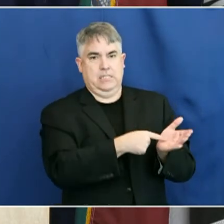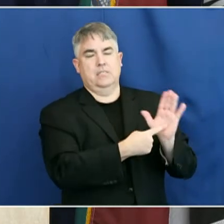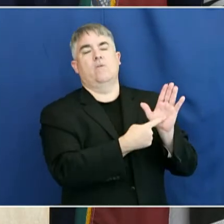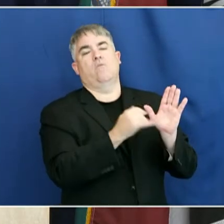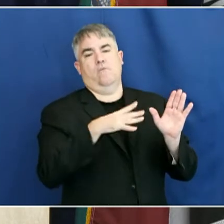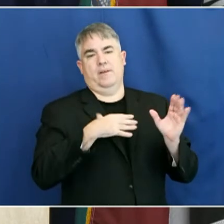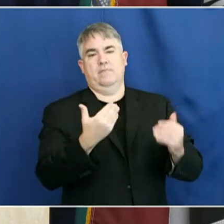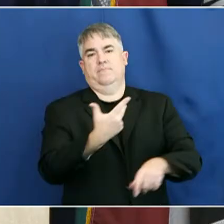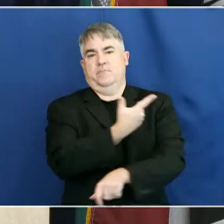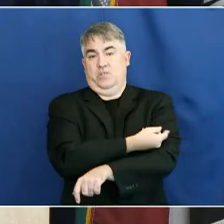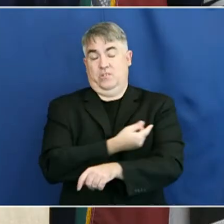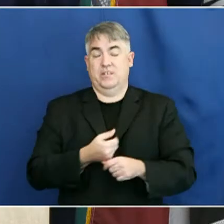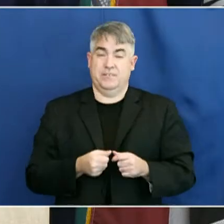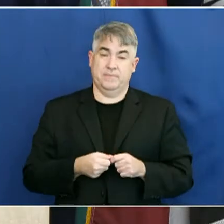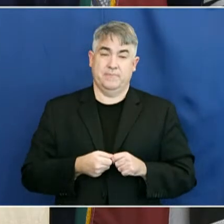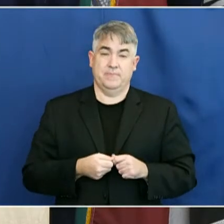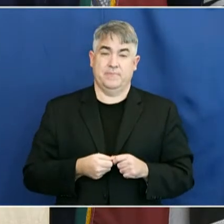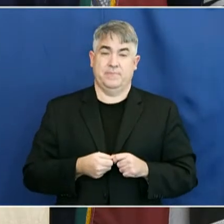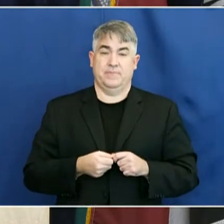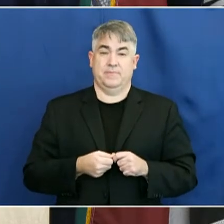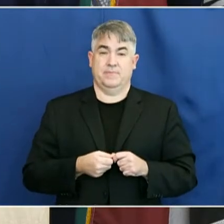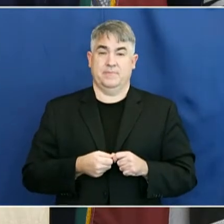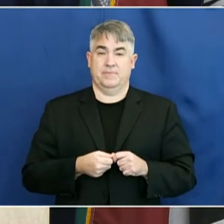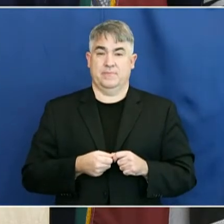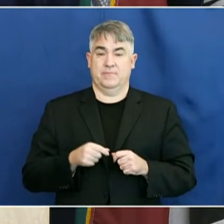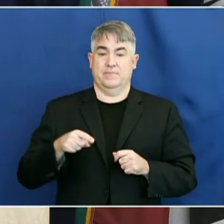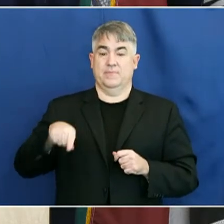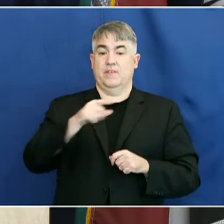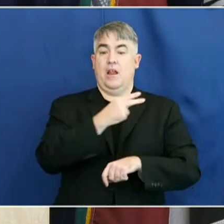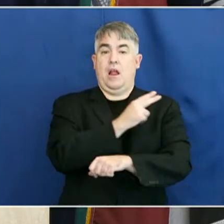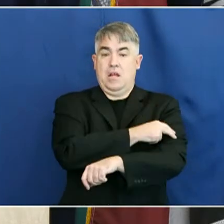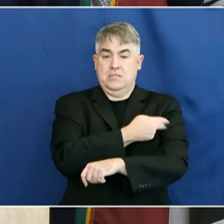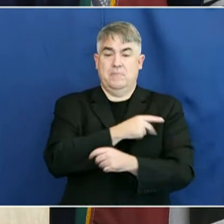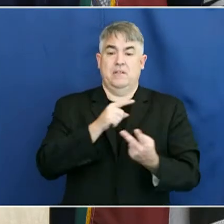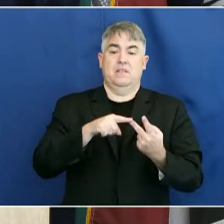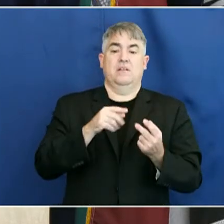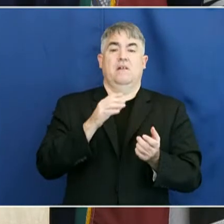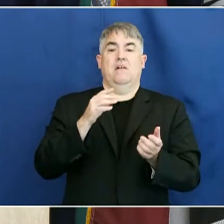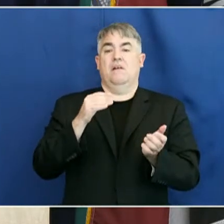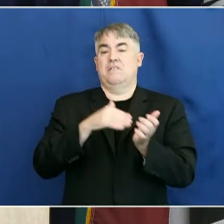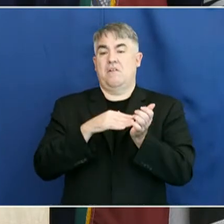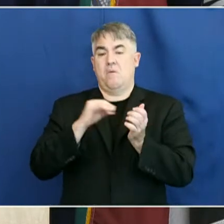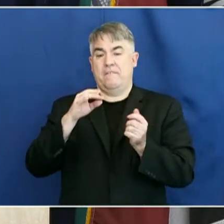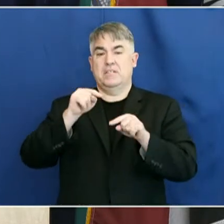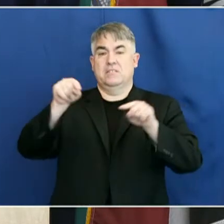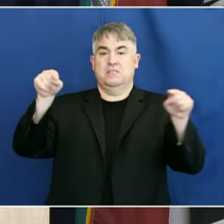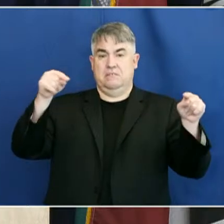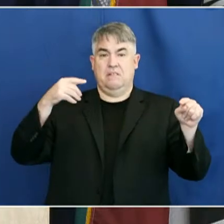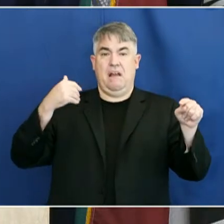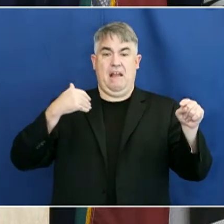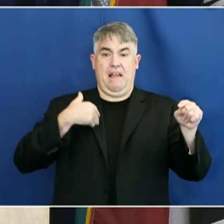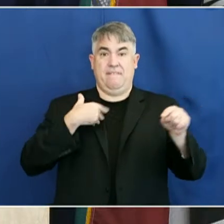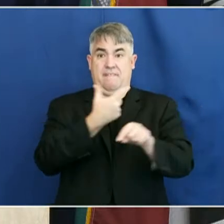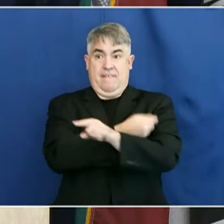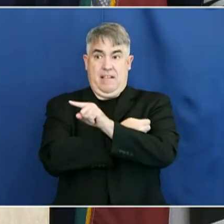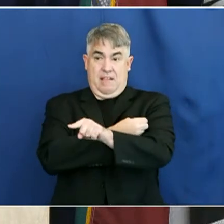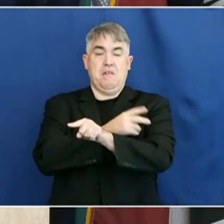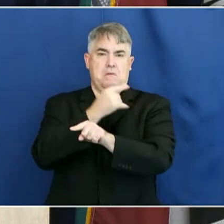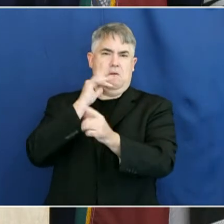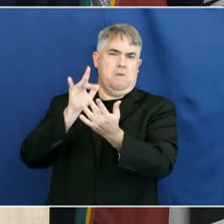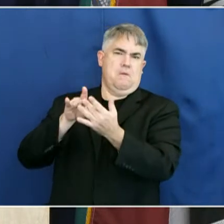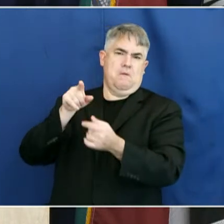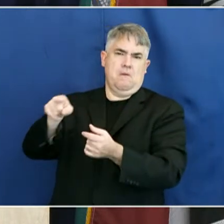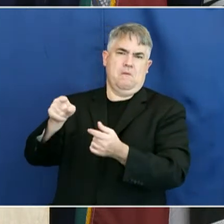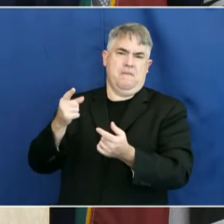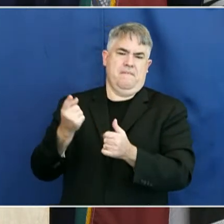they are likely to increase their efforts in proactively reaching out to folks if they have vaccine available. Again, if they have vaccine available, but